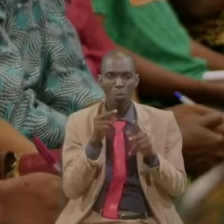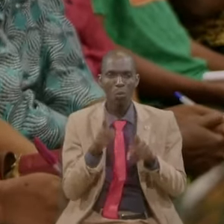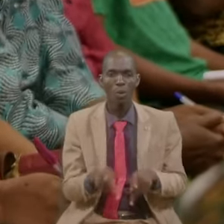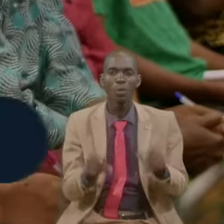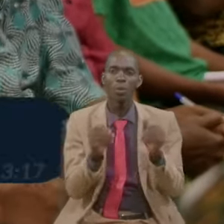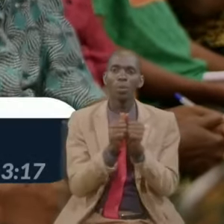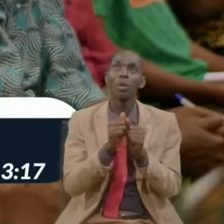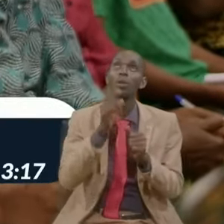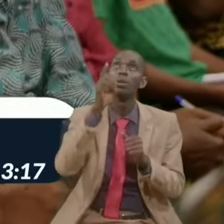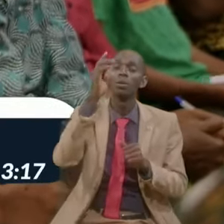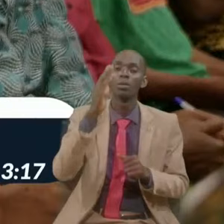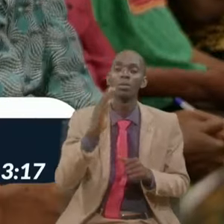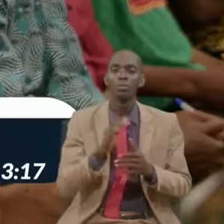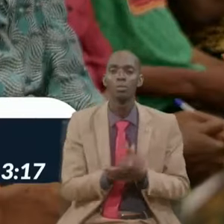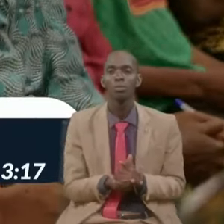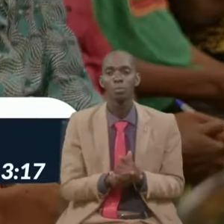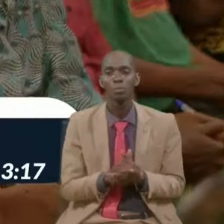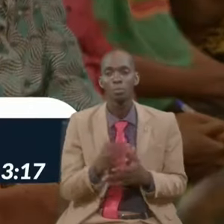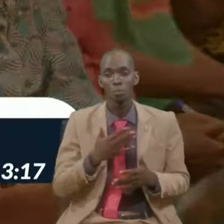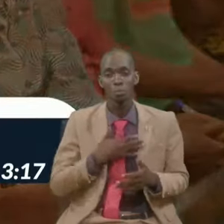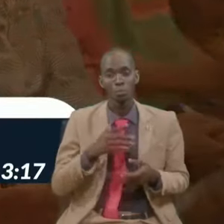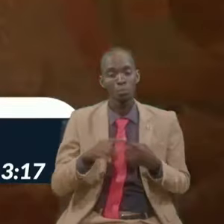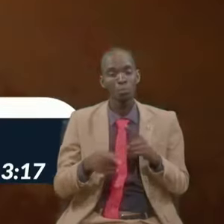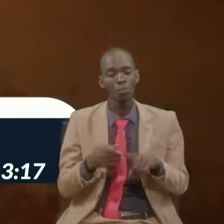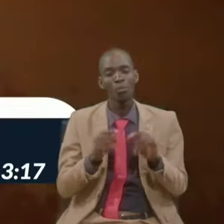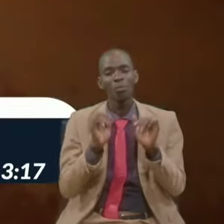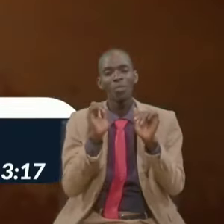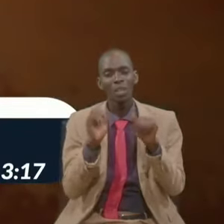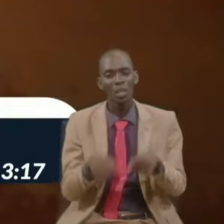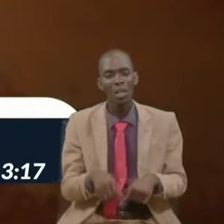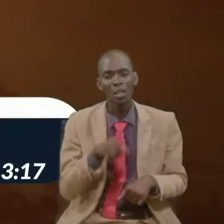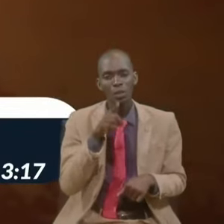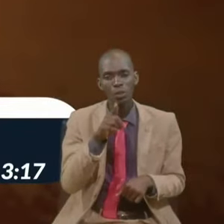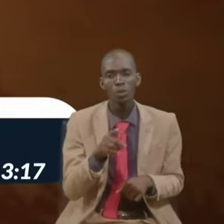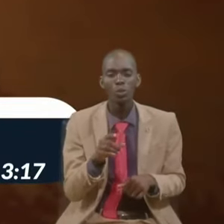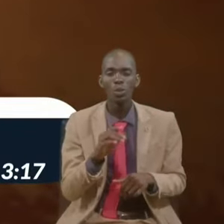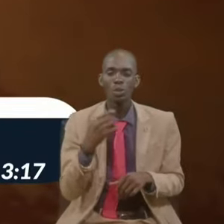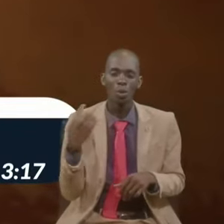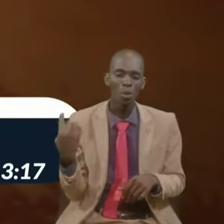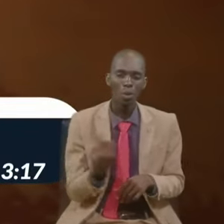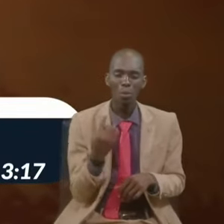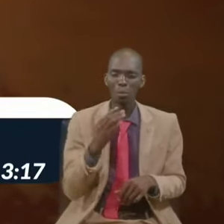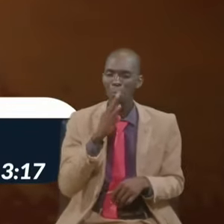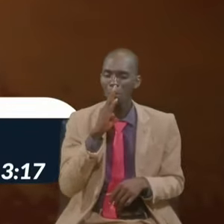God. My friend, can you ever be like God?